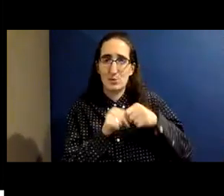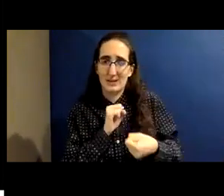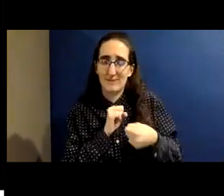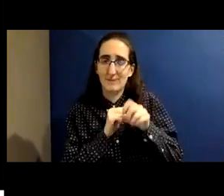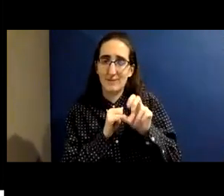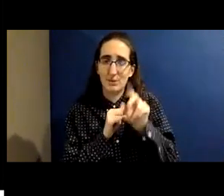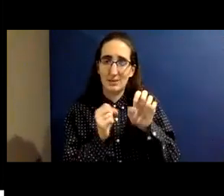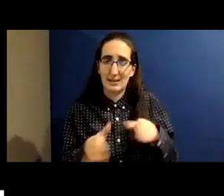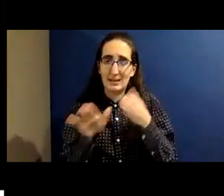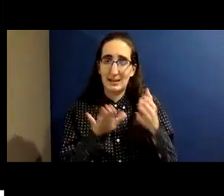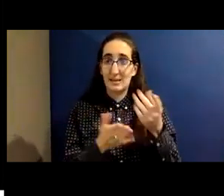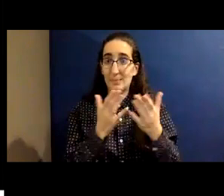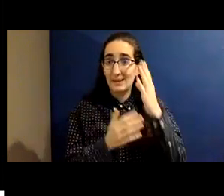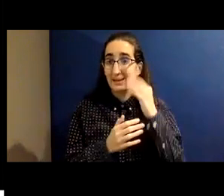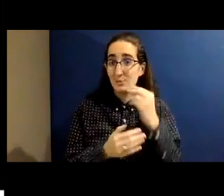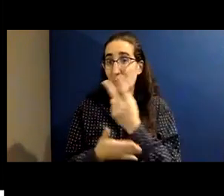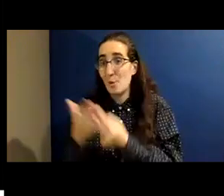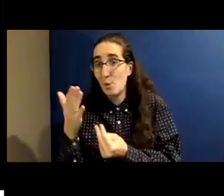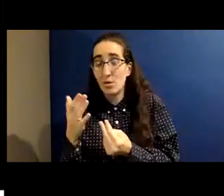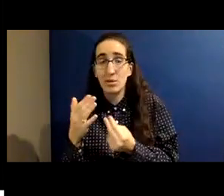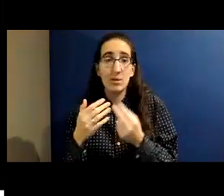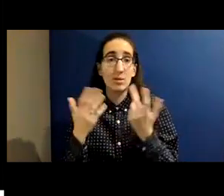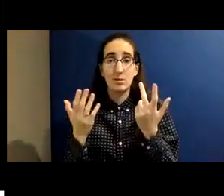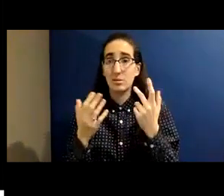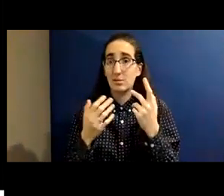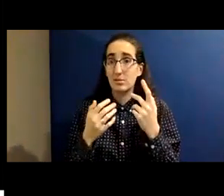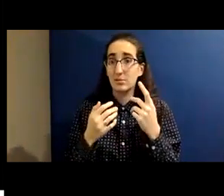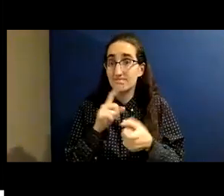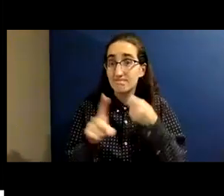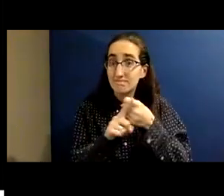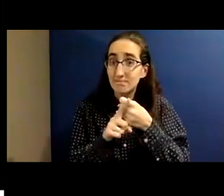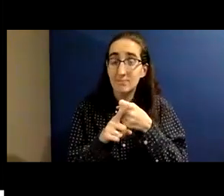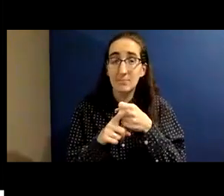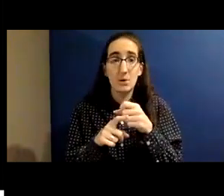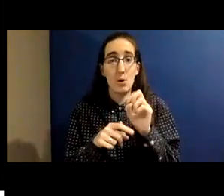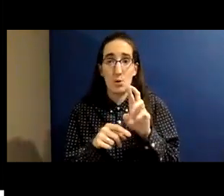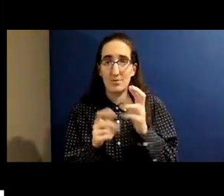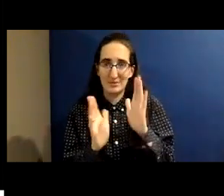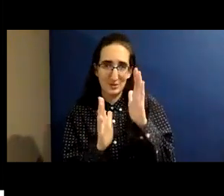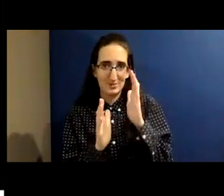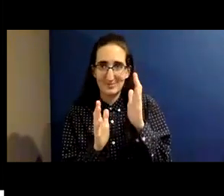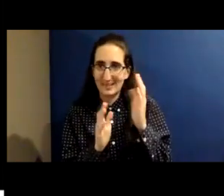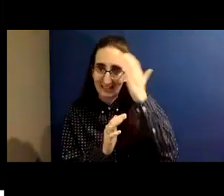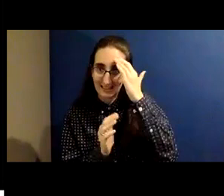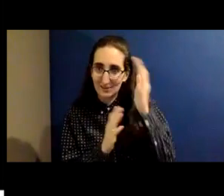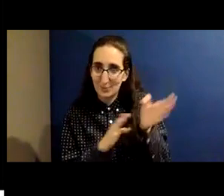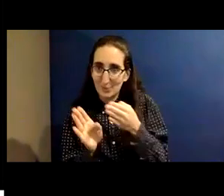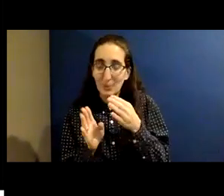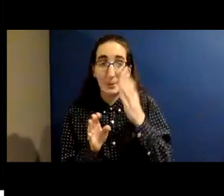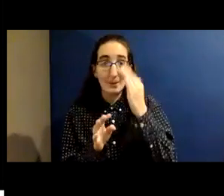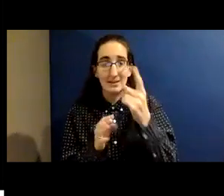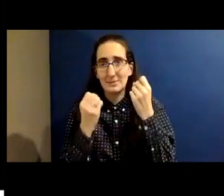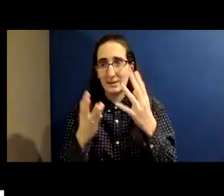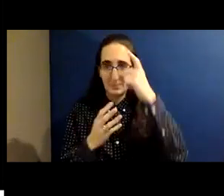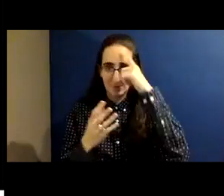can be experiencing both, and that it was experienced as sudden or anticipated, maybe because there had been so many